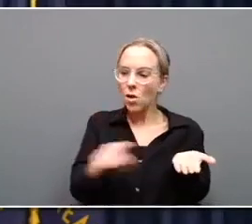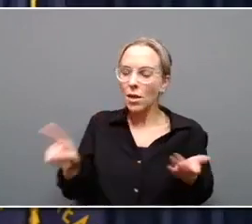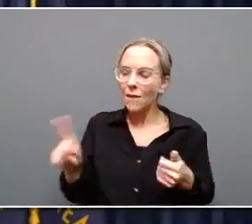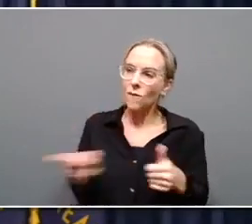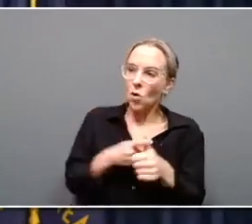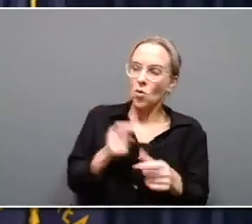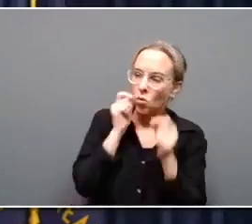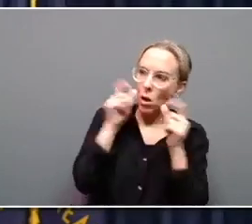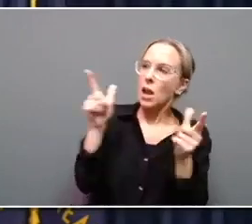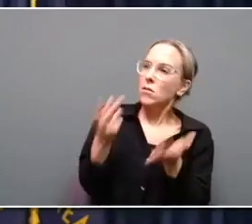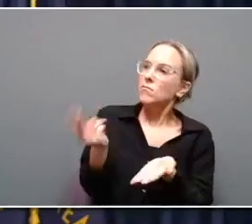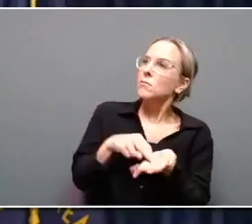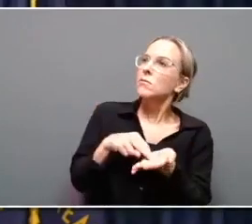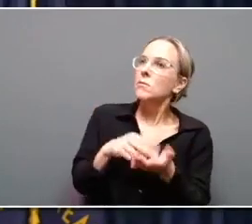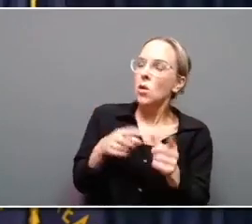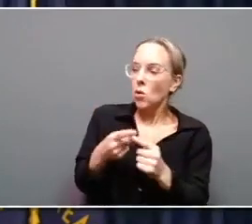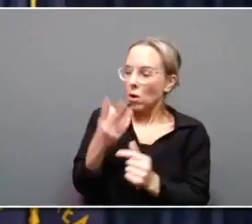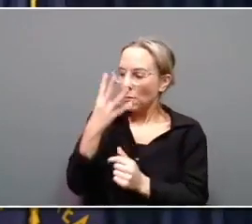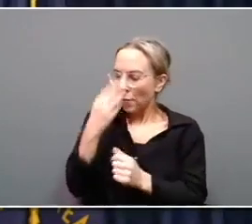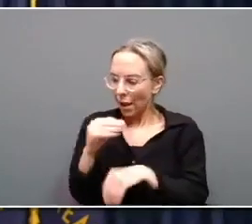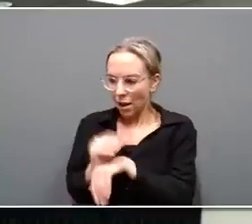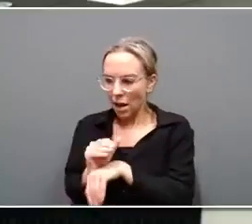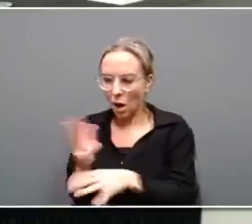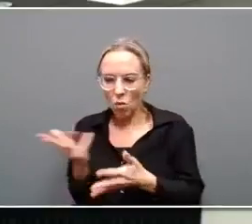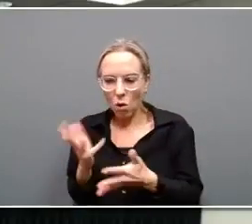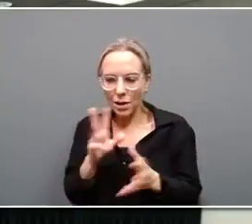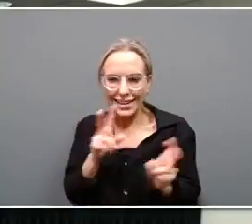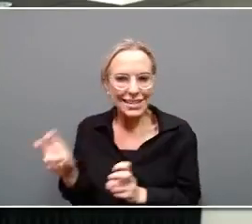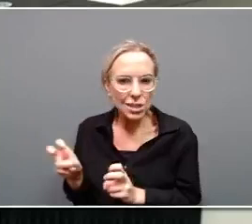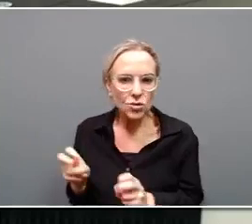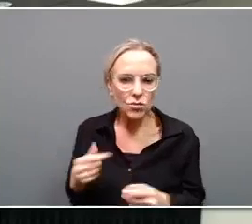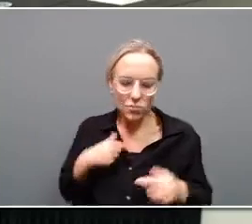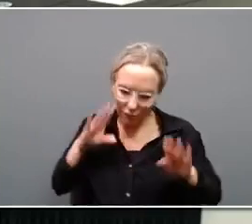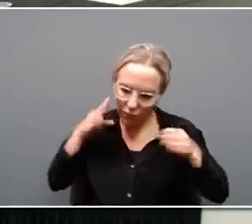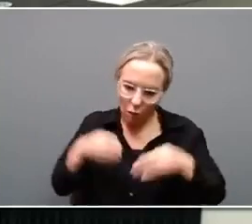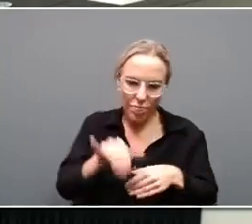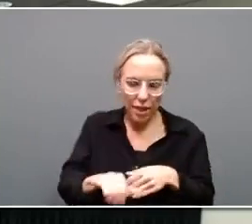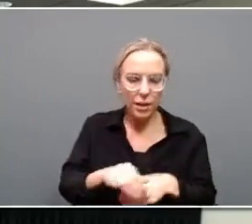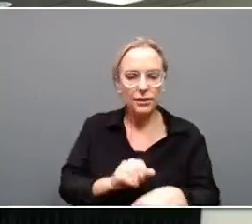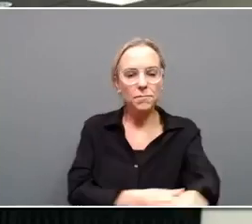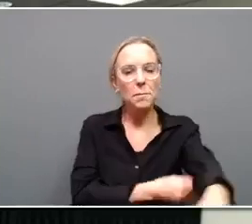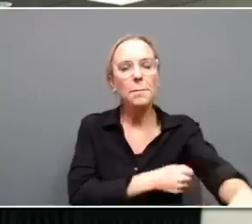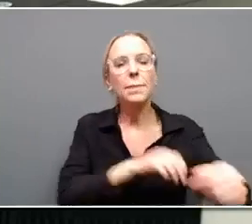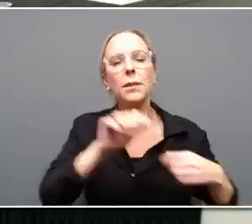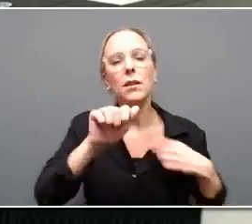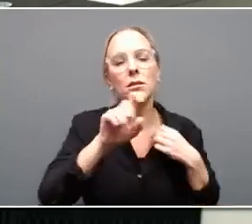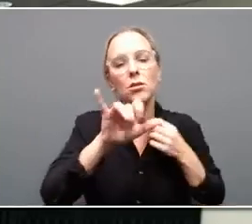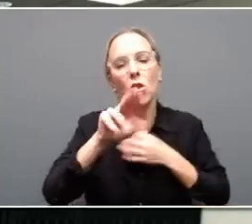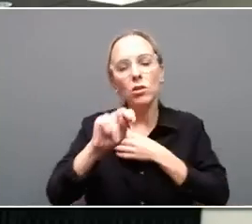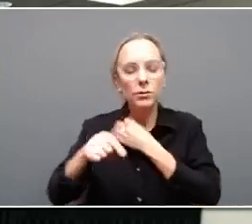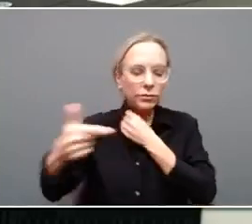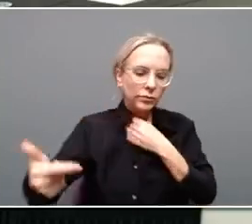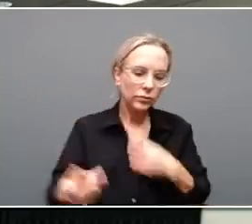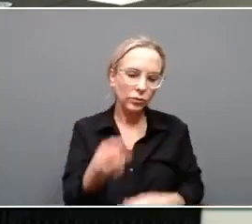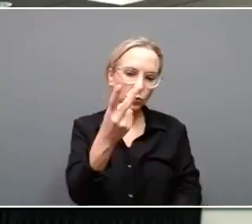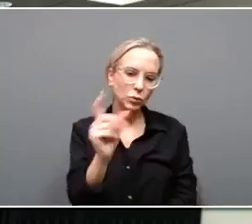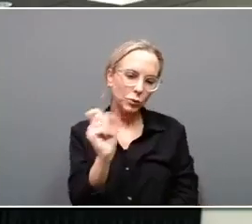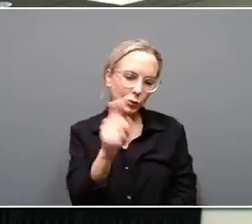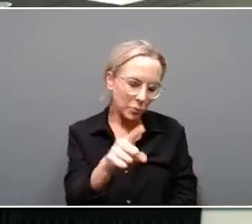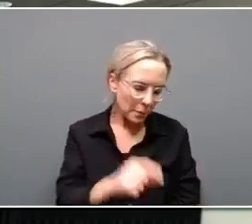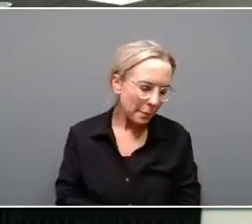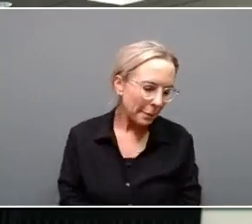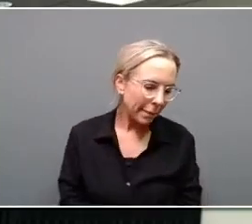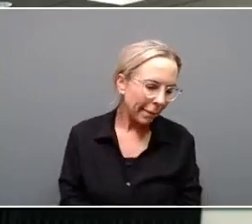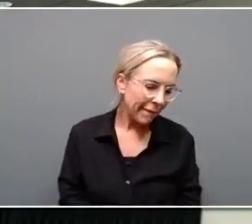when they go to bed at night. Austin. Thank you, Governor. Two questions for you. The transition